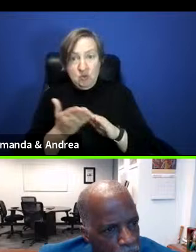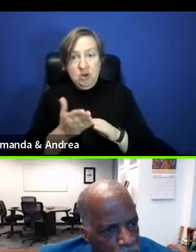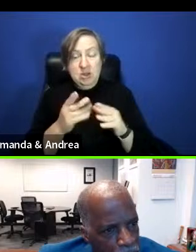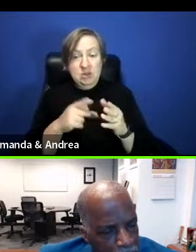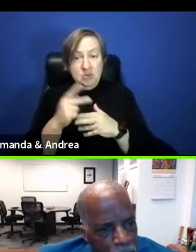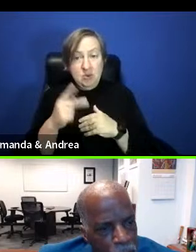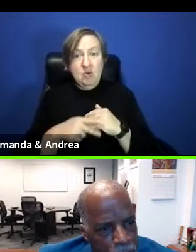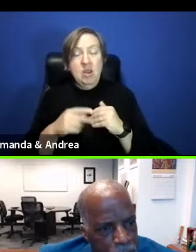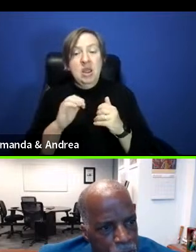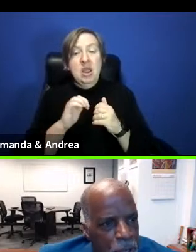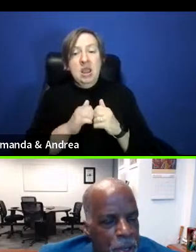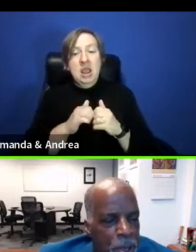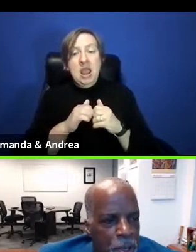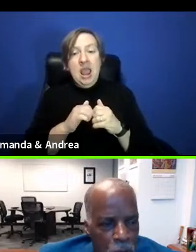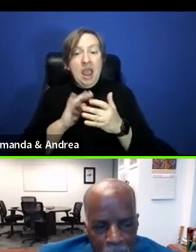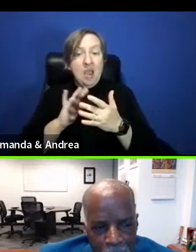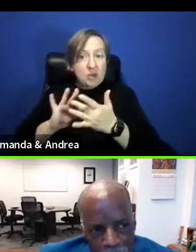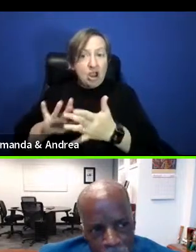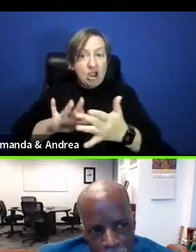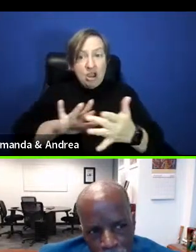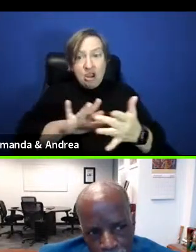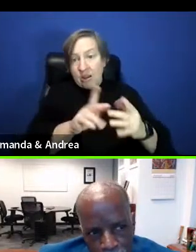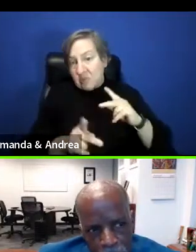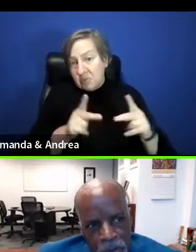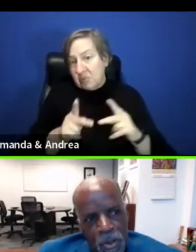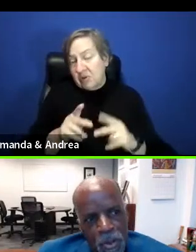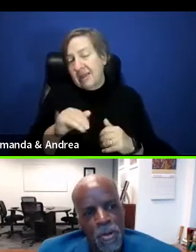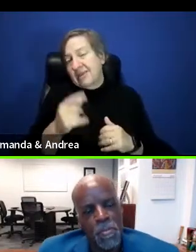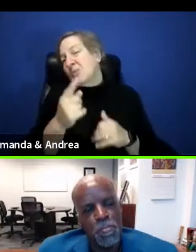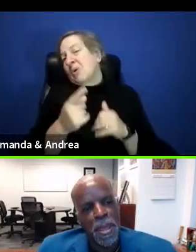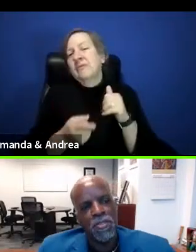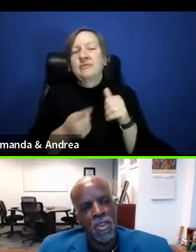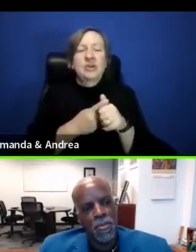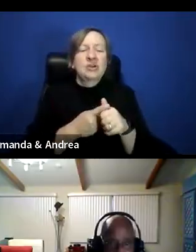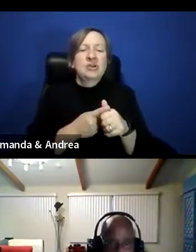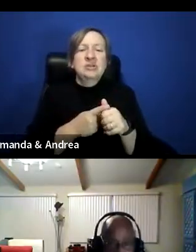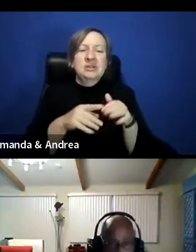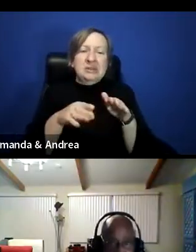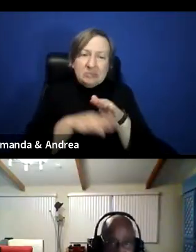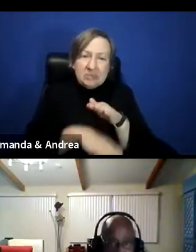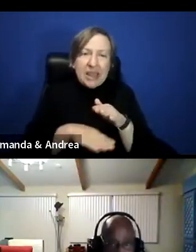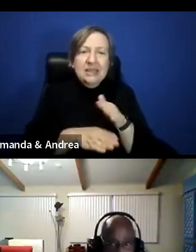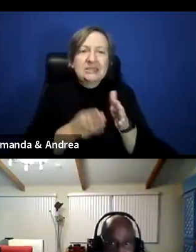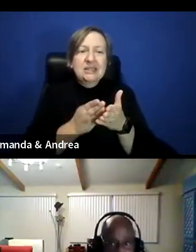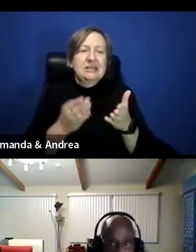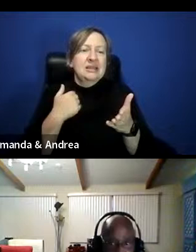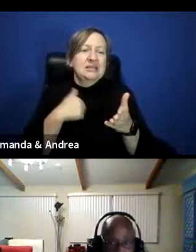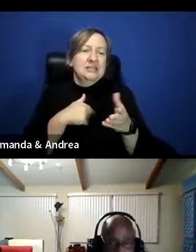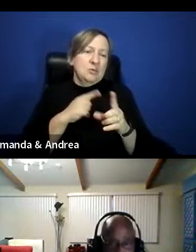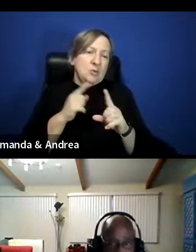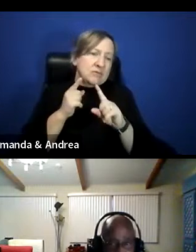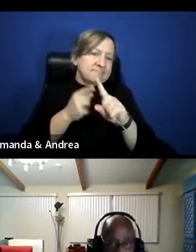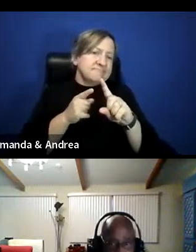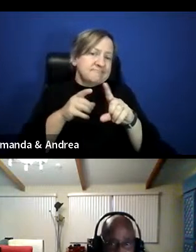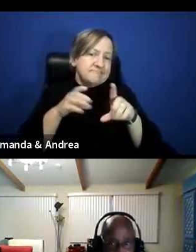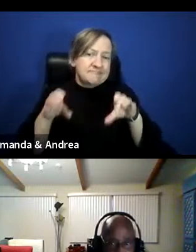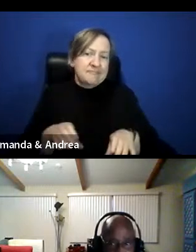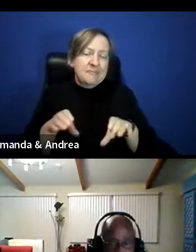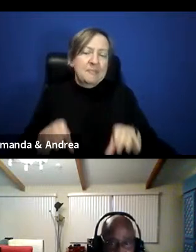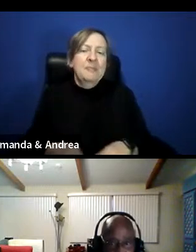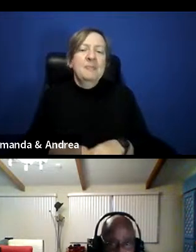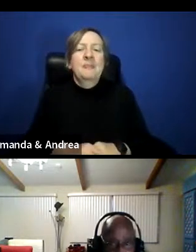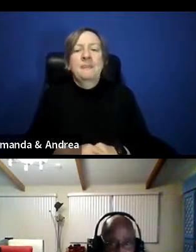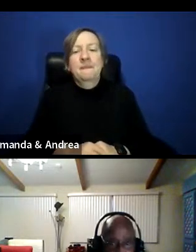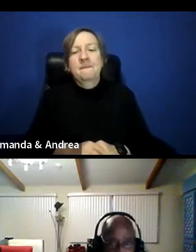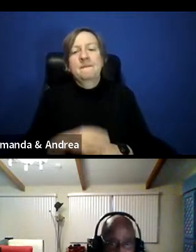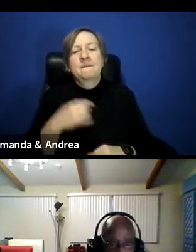how we are doing outreach? So that was one of the first basic things that we did. And